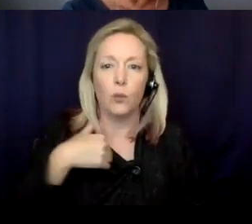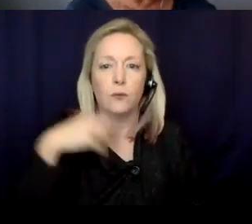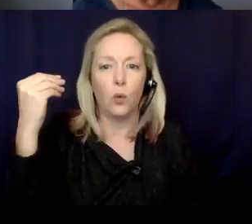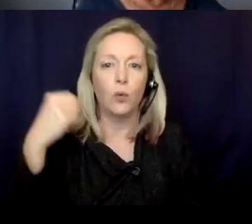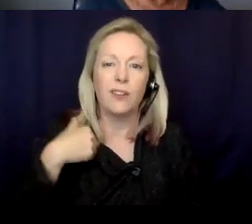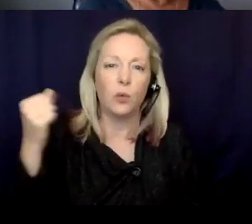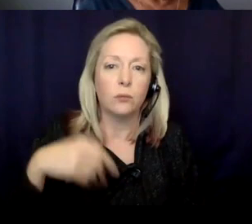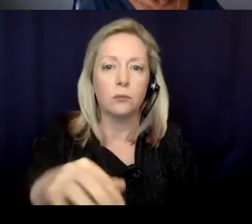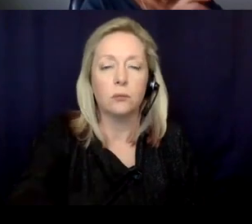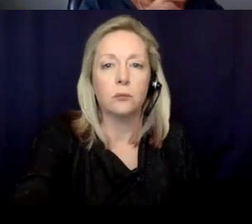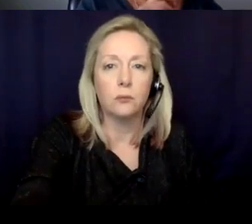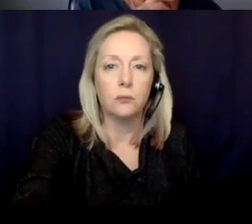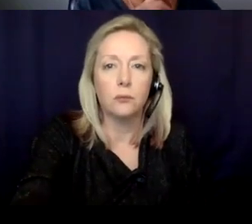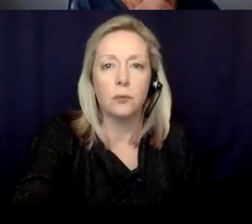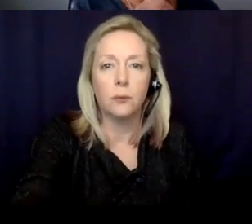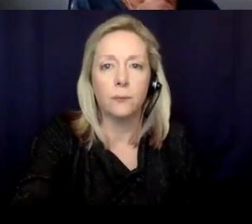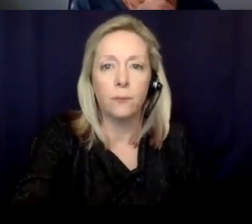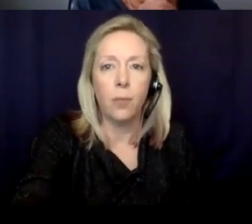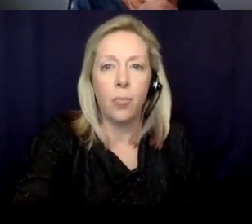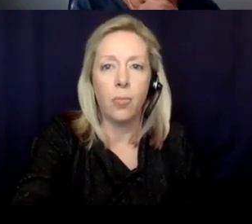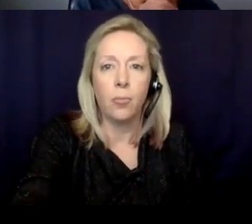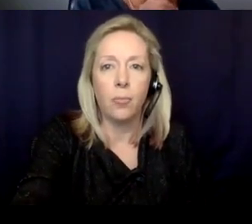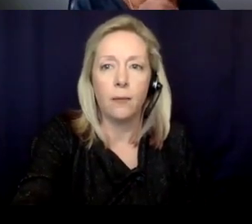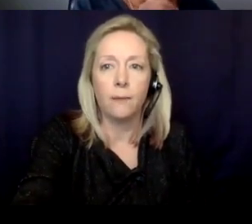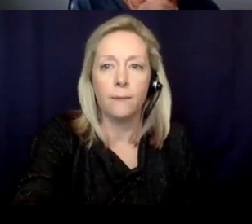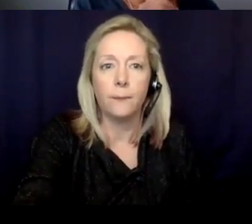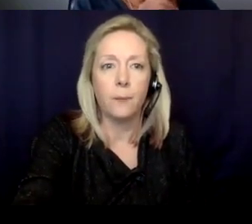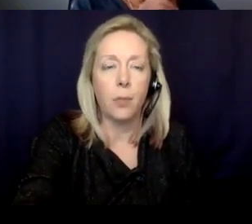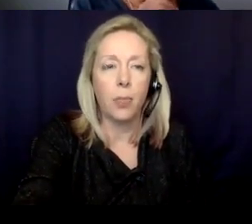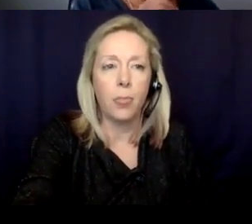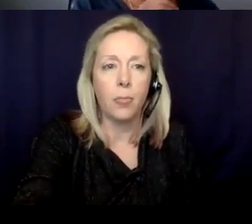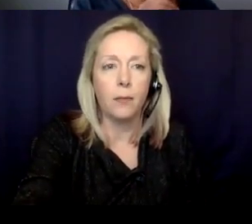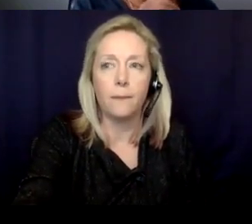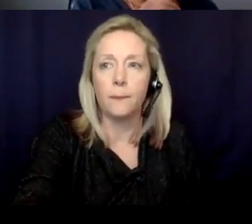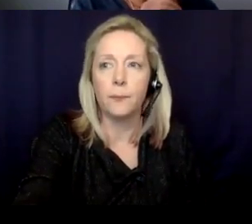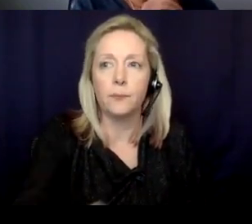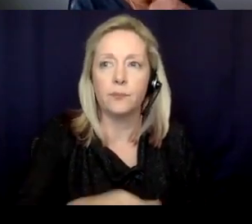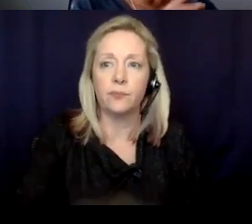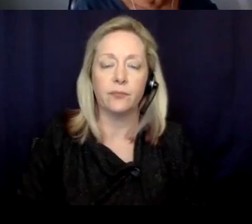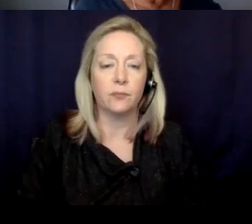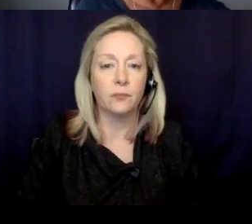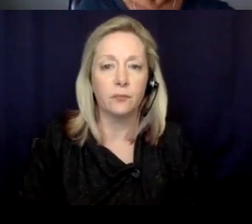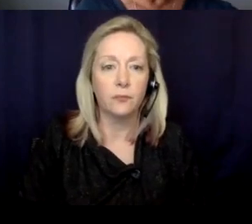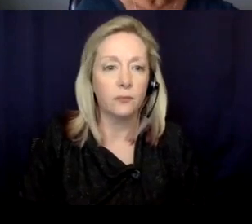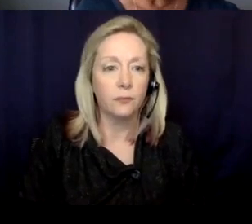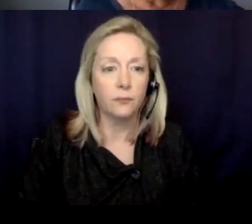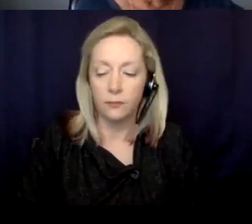You gotta go? Okay. All right, we got one that needs to leave. I don't know if Melissa is able to stay for a little bit or not.